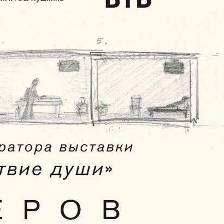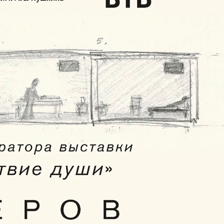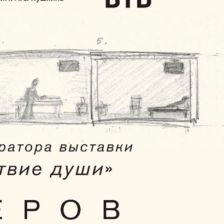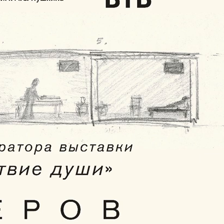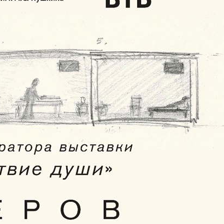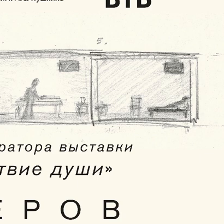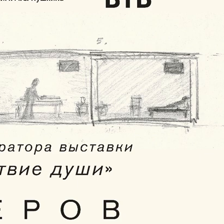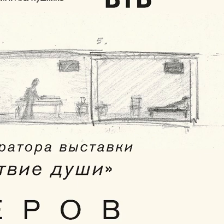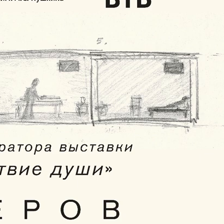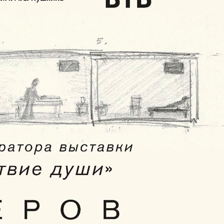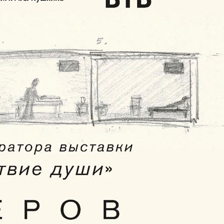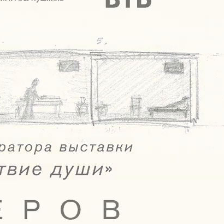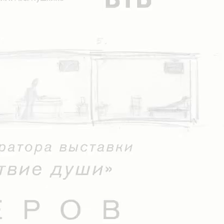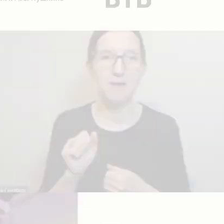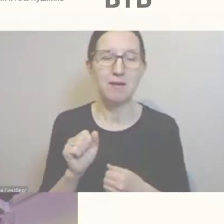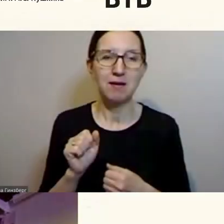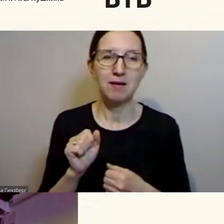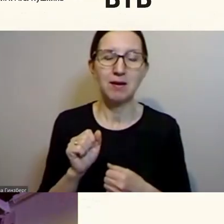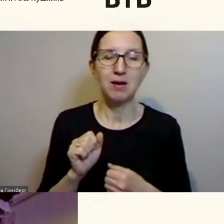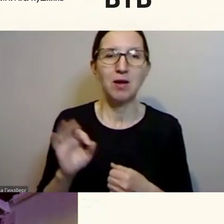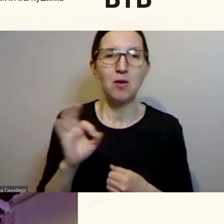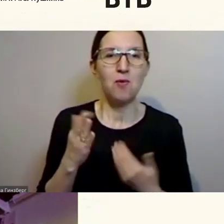ready to begin with the question.